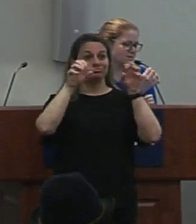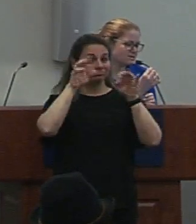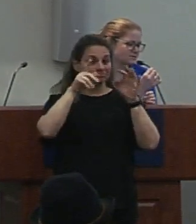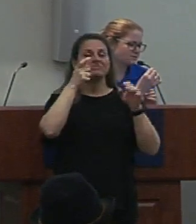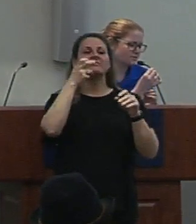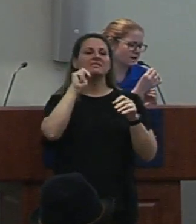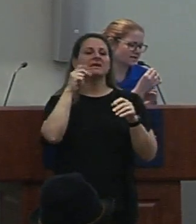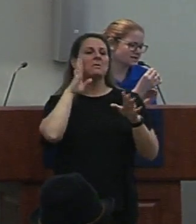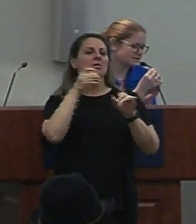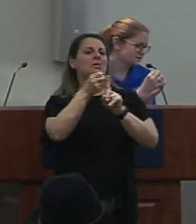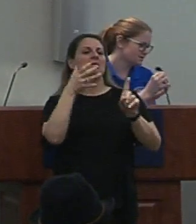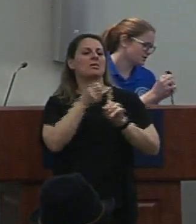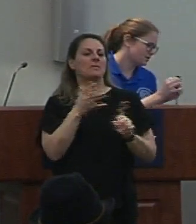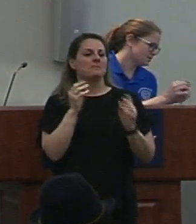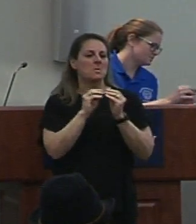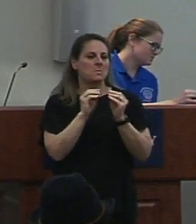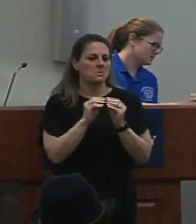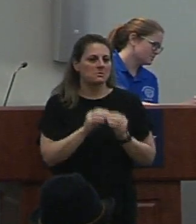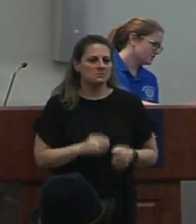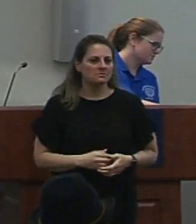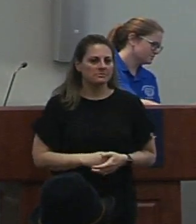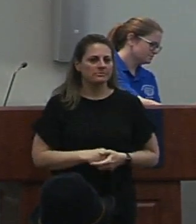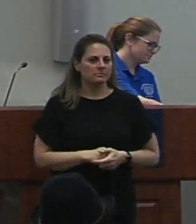few announcements for access.